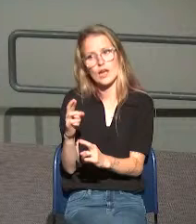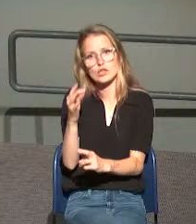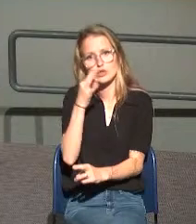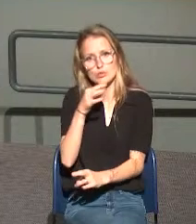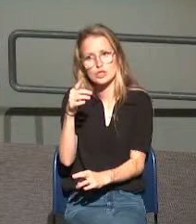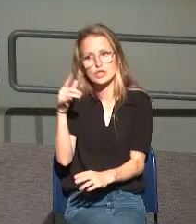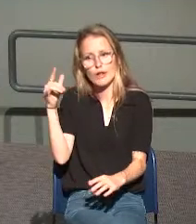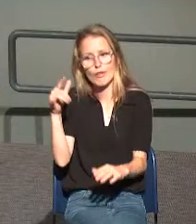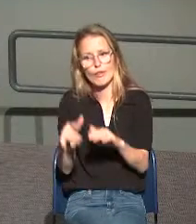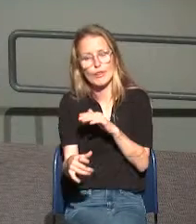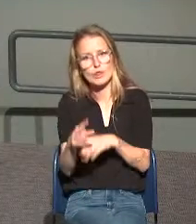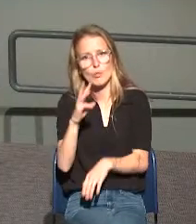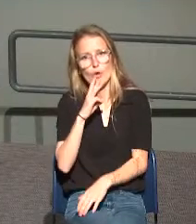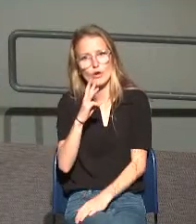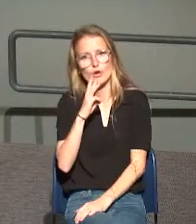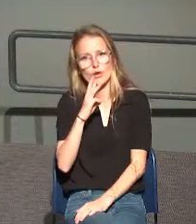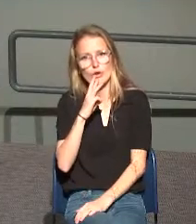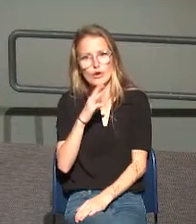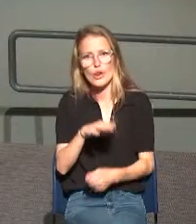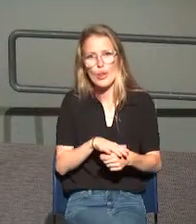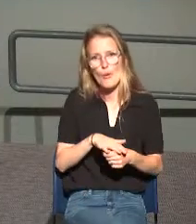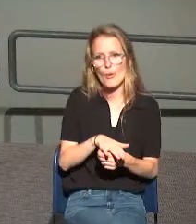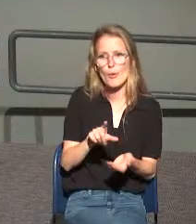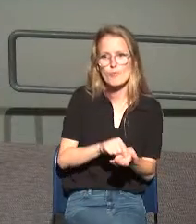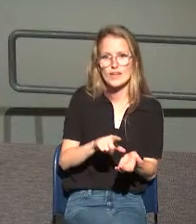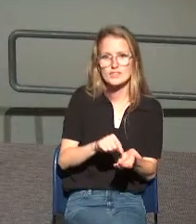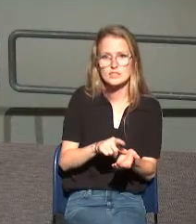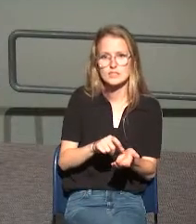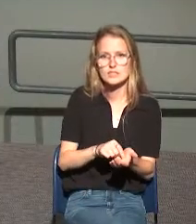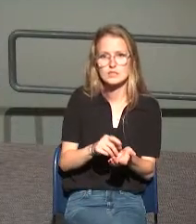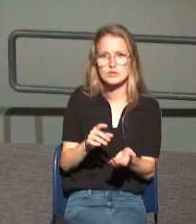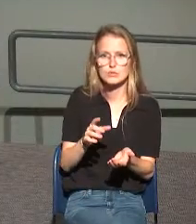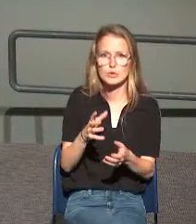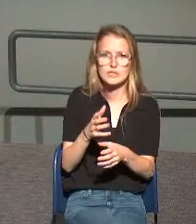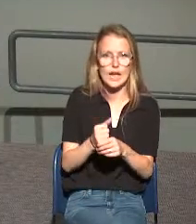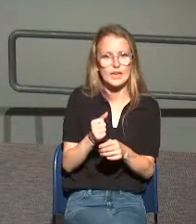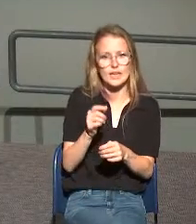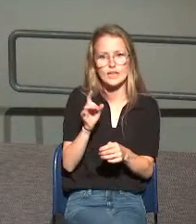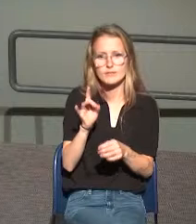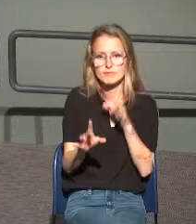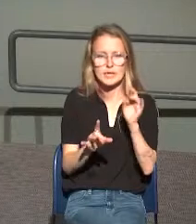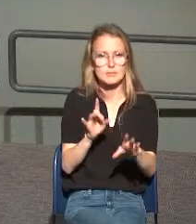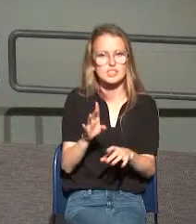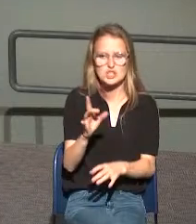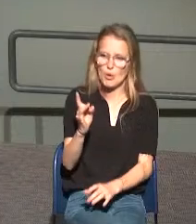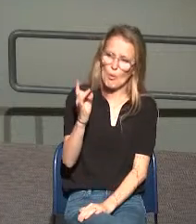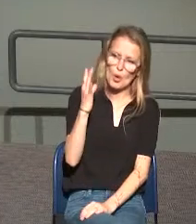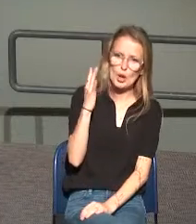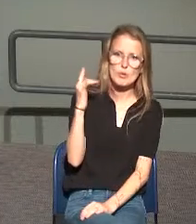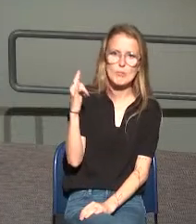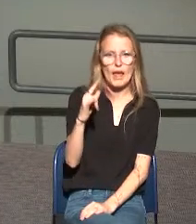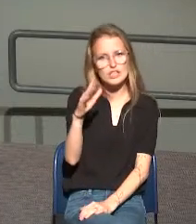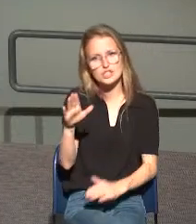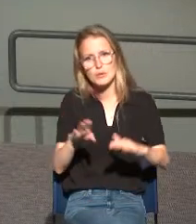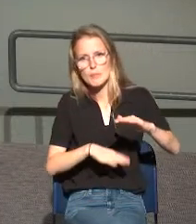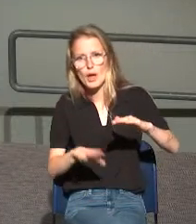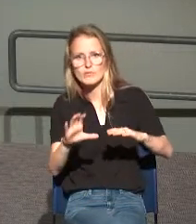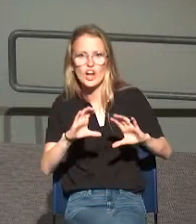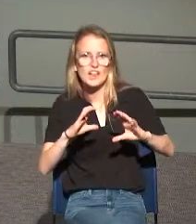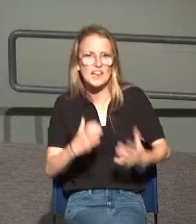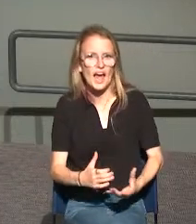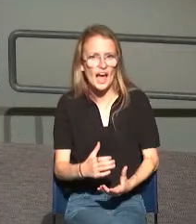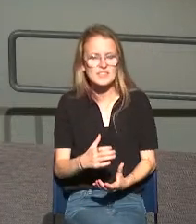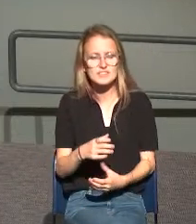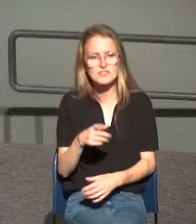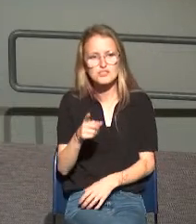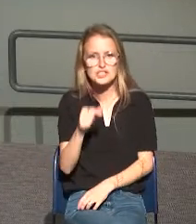water, the local press started getting these anonymous tips. She was a terrible pilot. She was at the bottom of her class, which was not the case. She